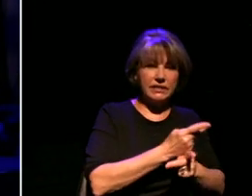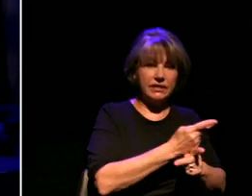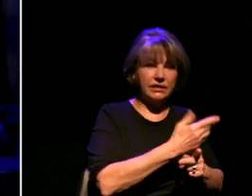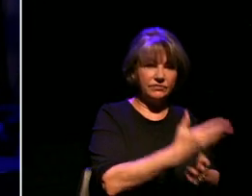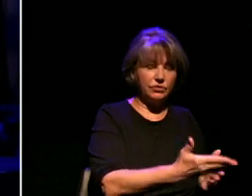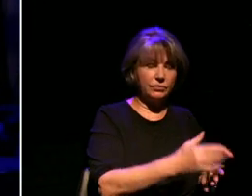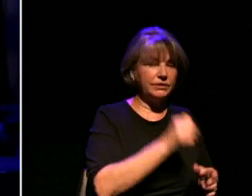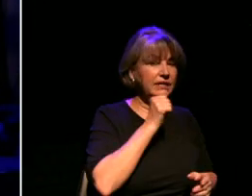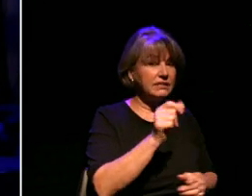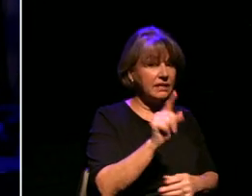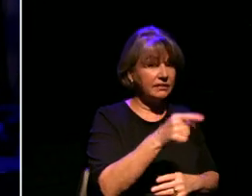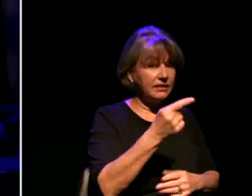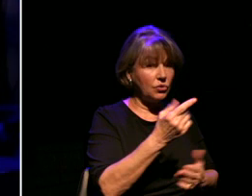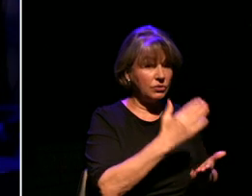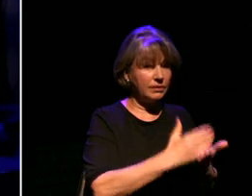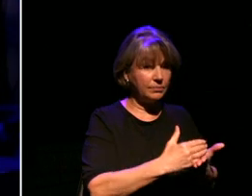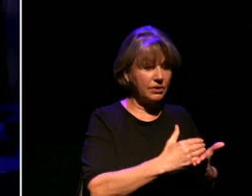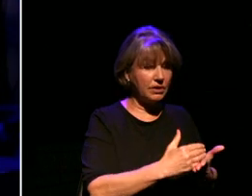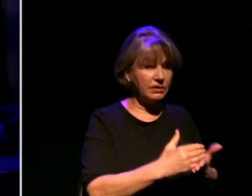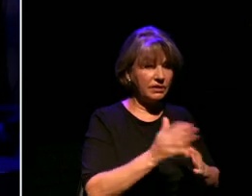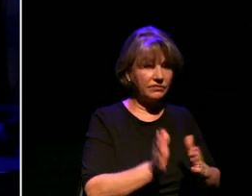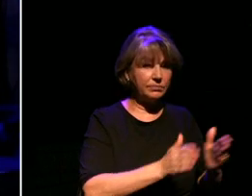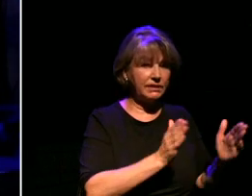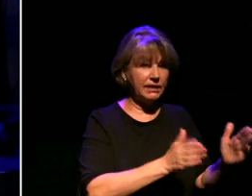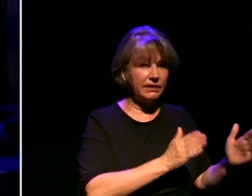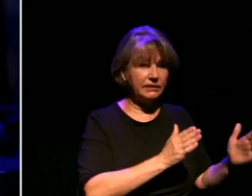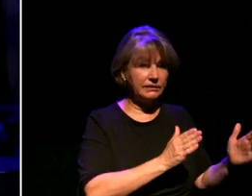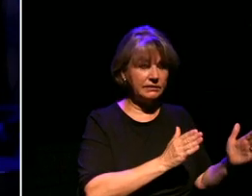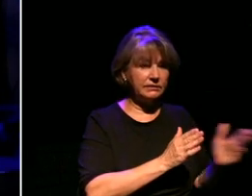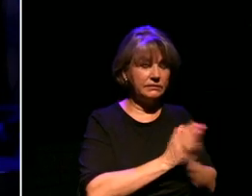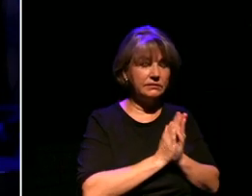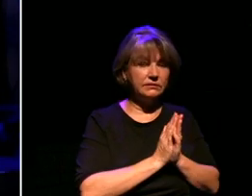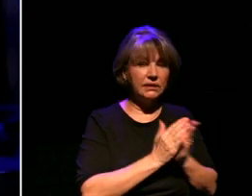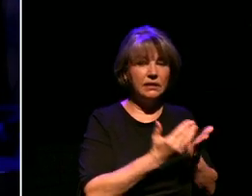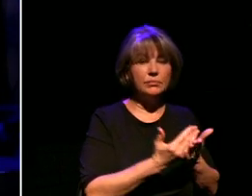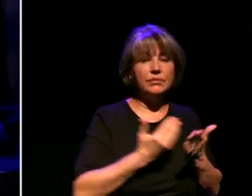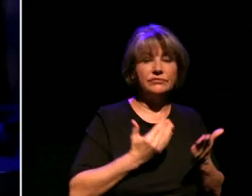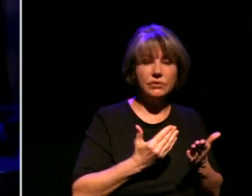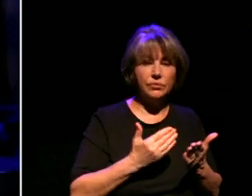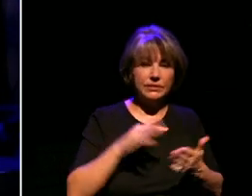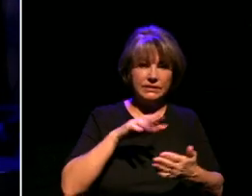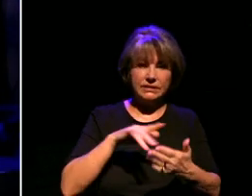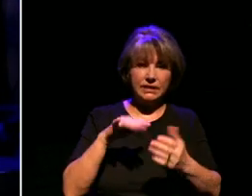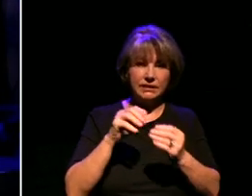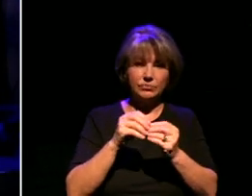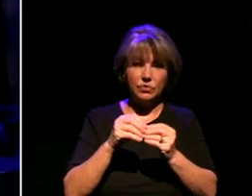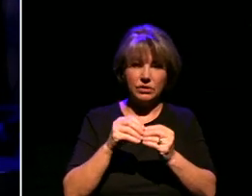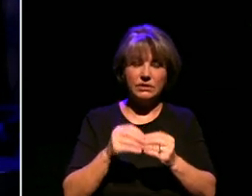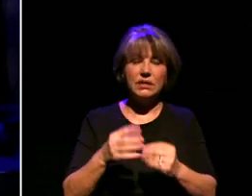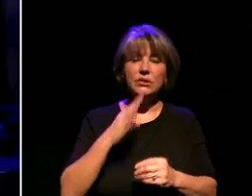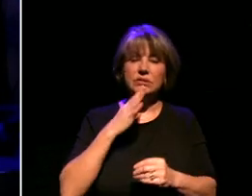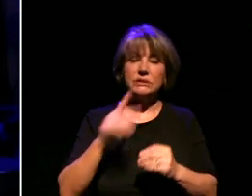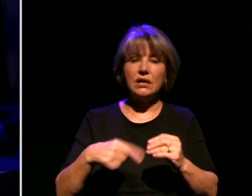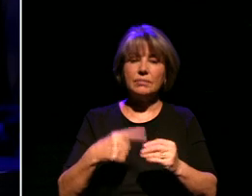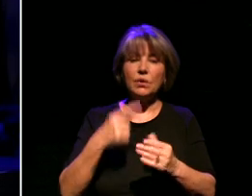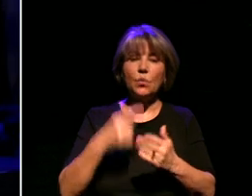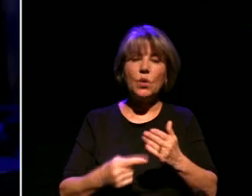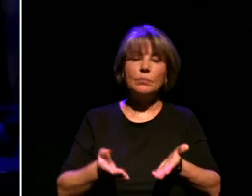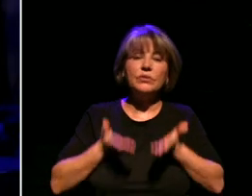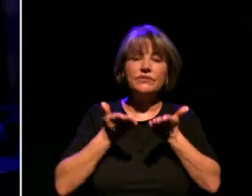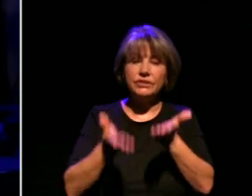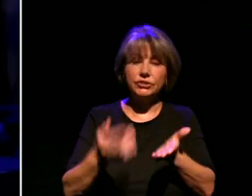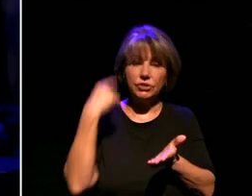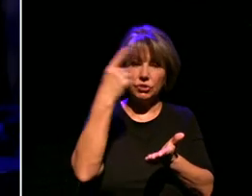that's not the only part of a plan. Now, before we move on, let's talk about what provision looks like. For